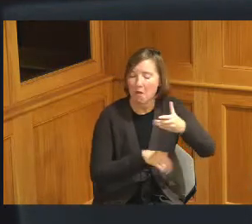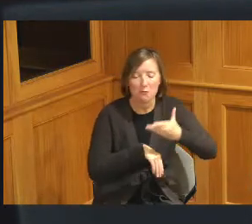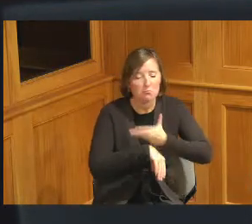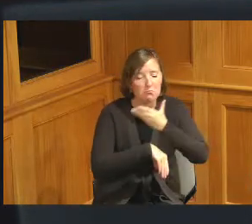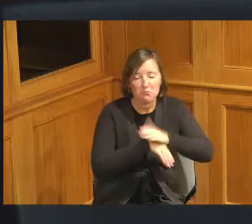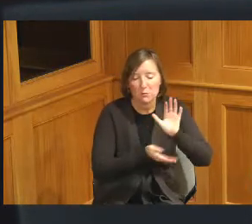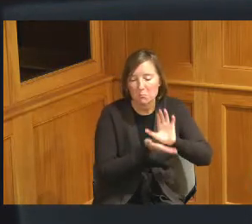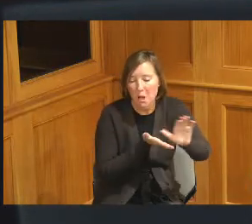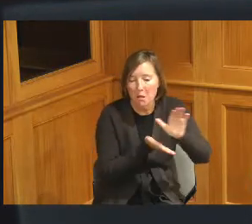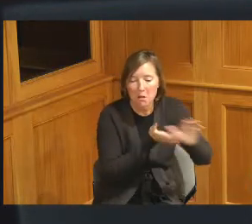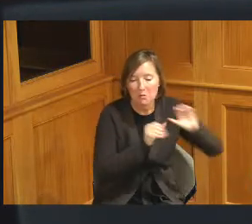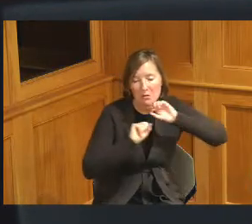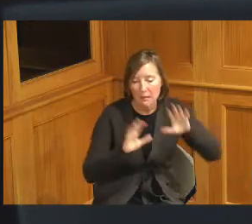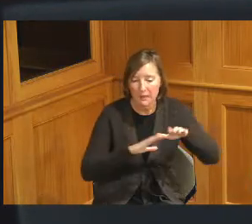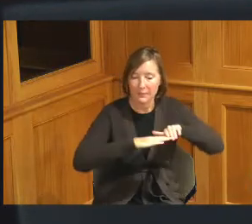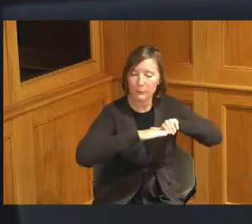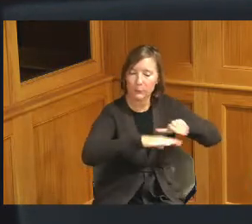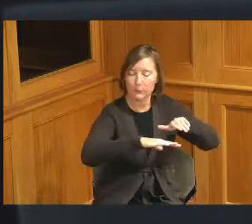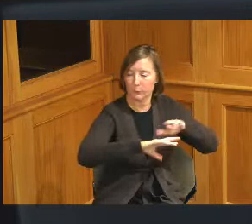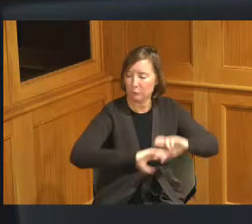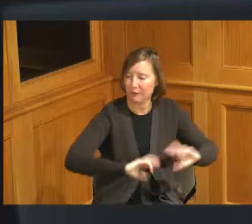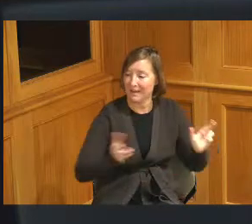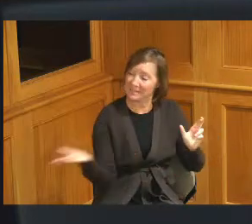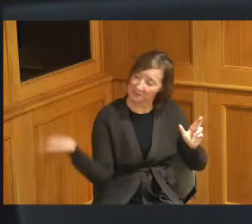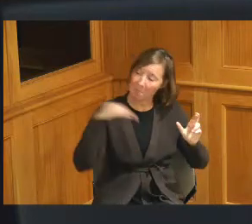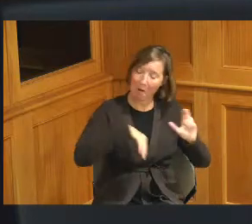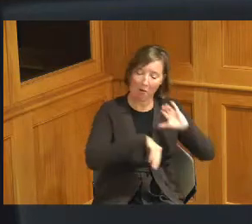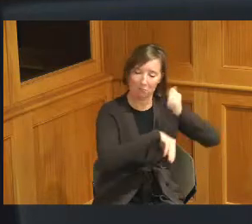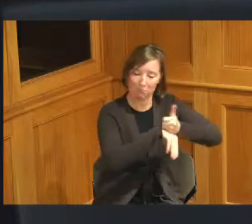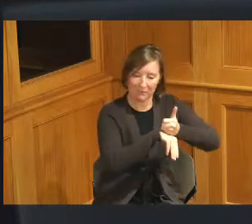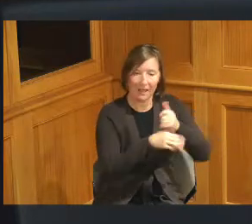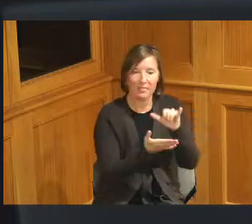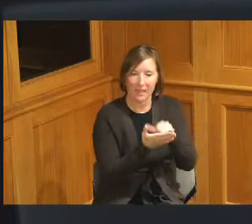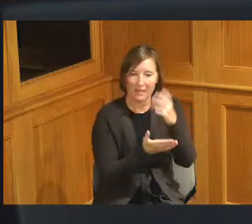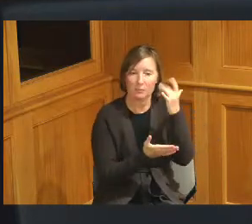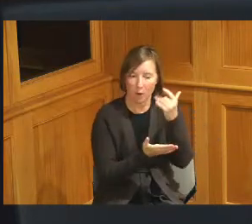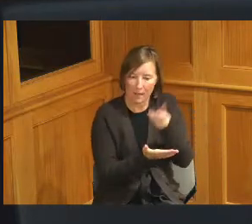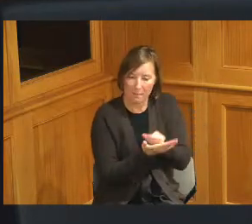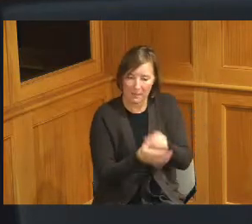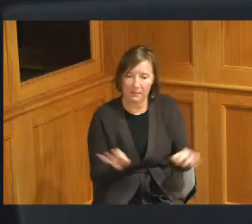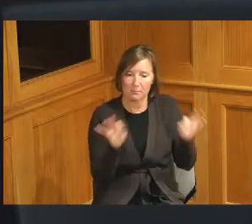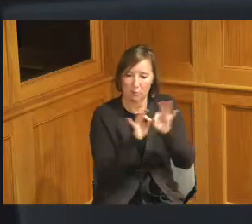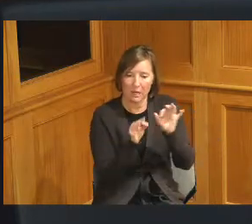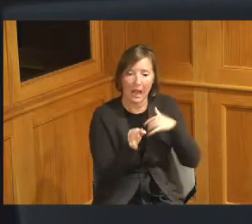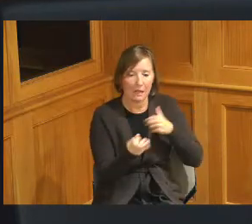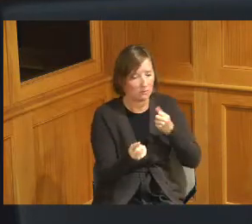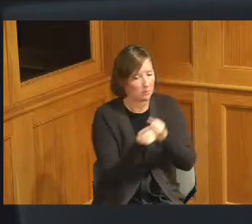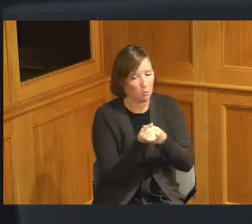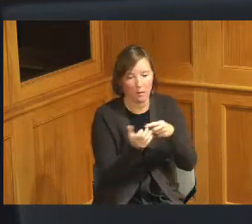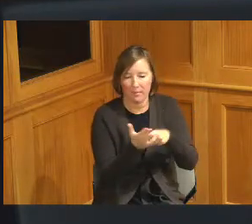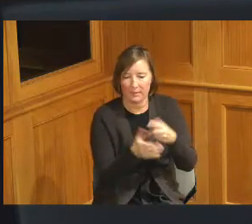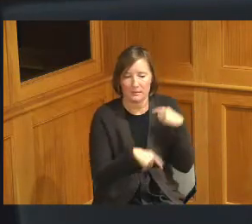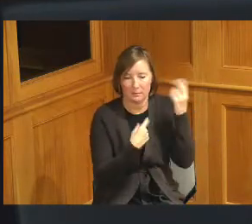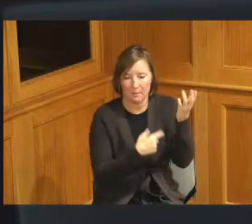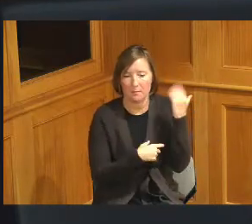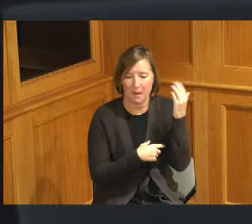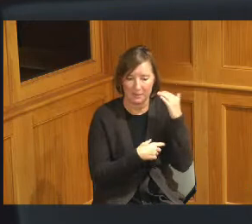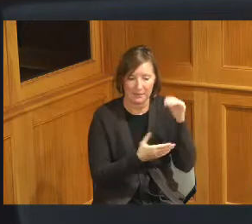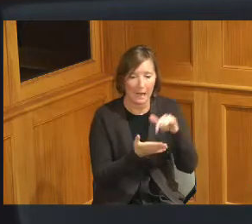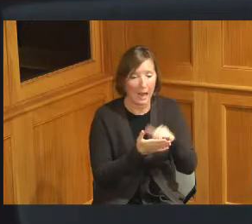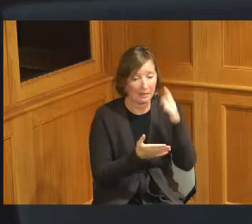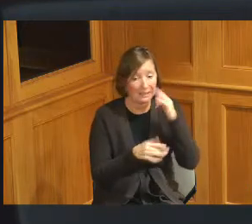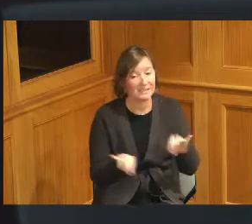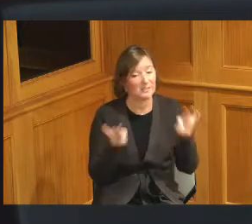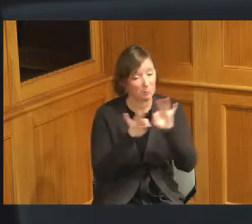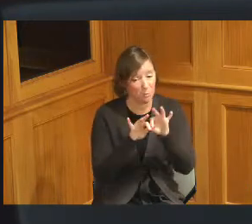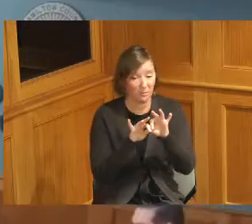And that's what this was intended to do. So I just, again, wanted to say that that's why this is in here. I've supported this in the past, and that's the importance of it